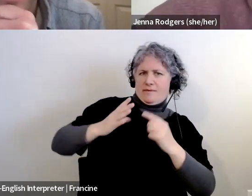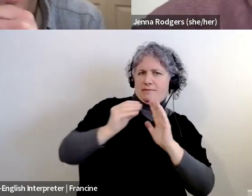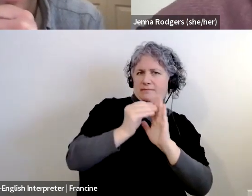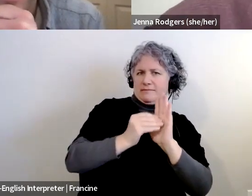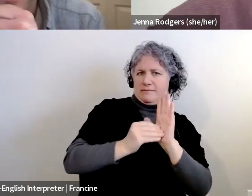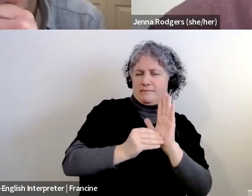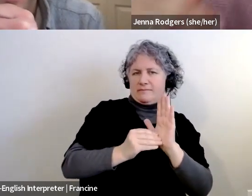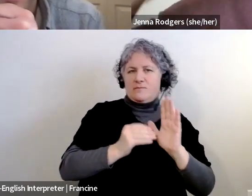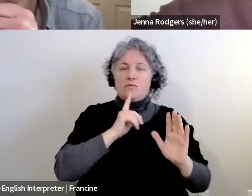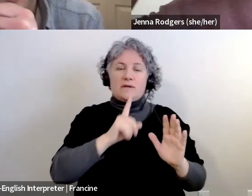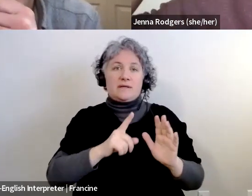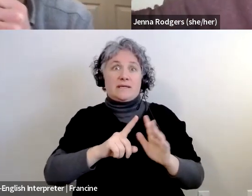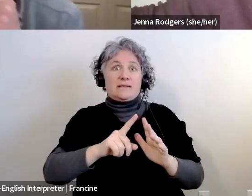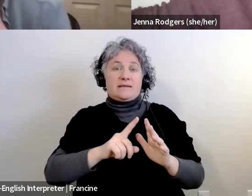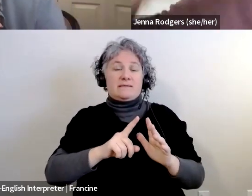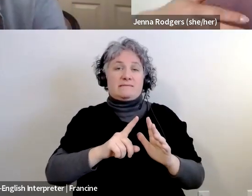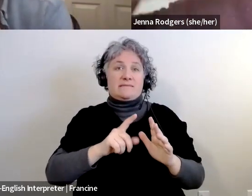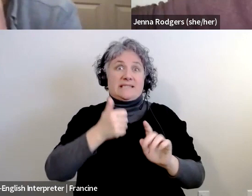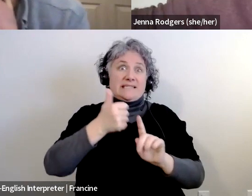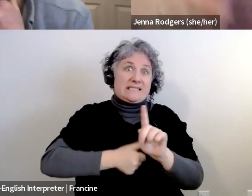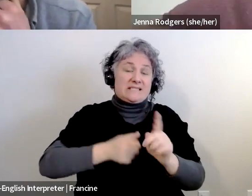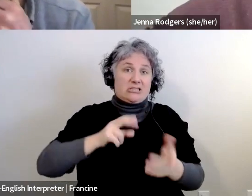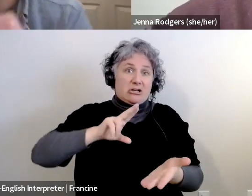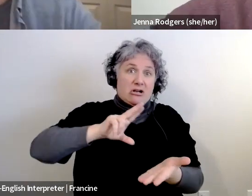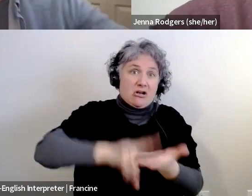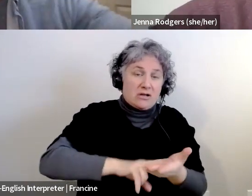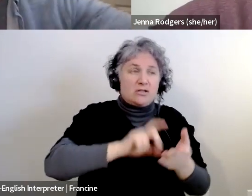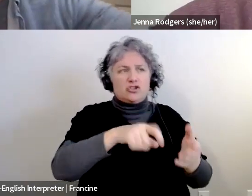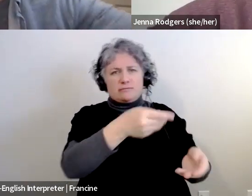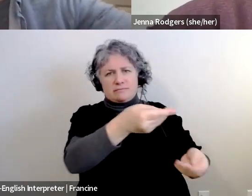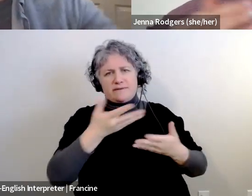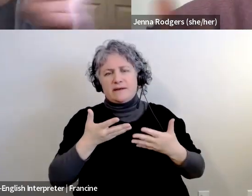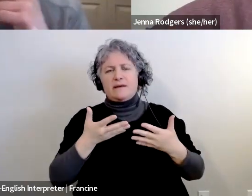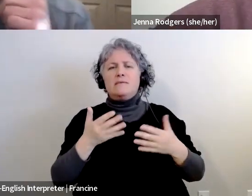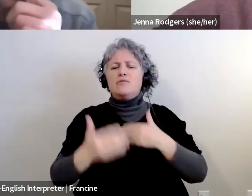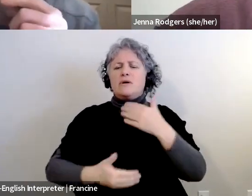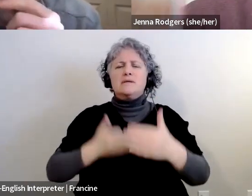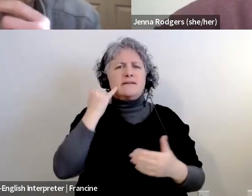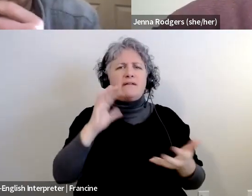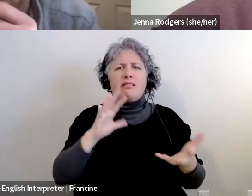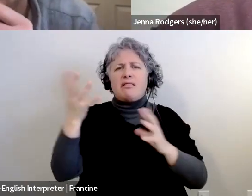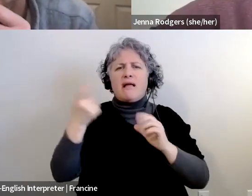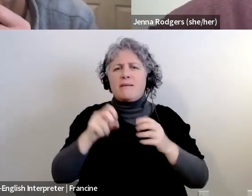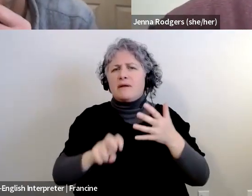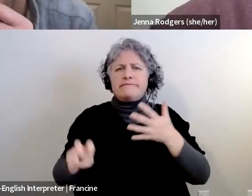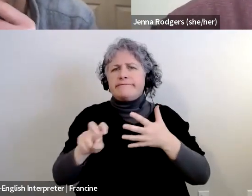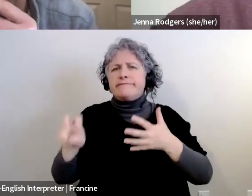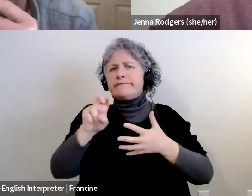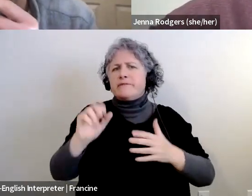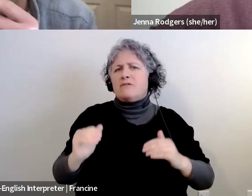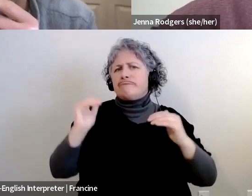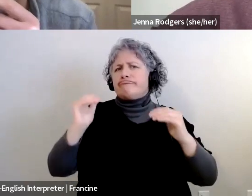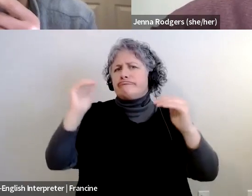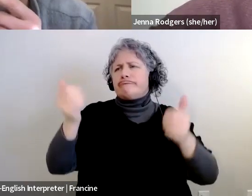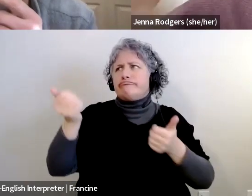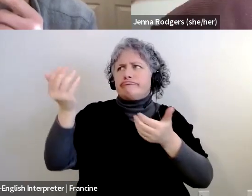at the beginning of each contract provided with the escalation process within individual companies. Stage management theoretically is writing